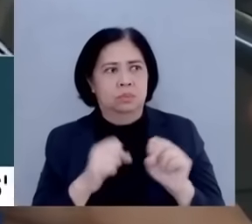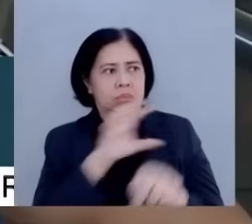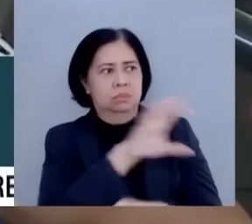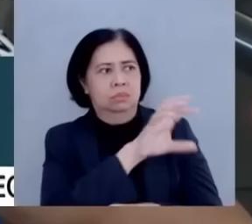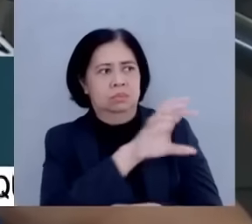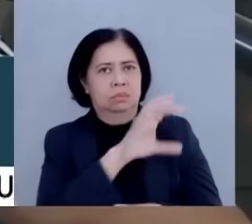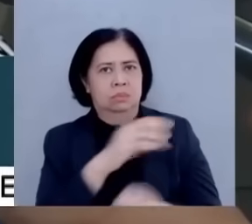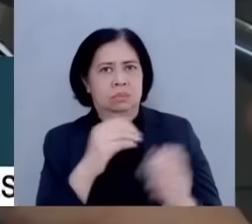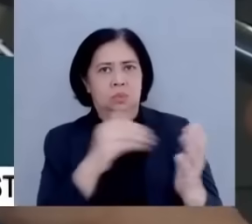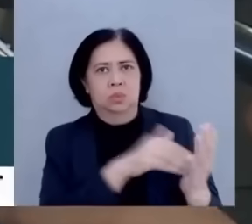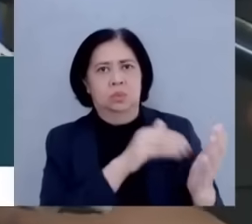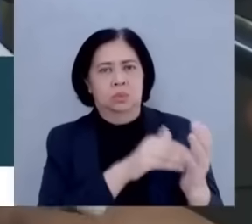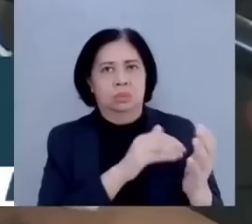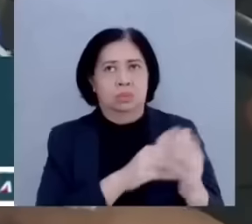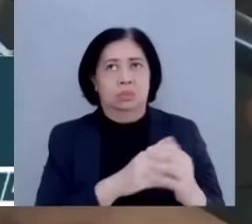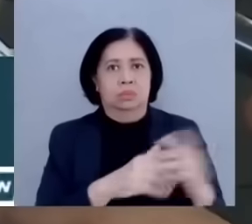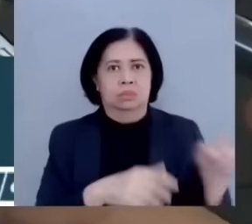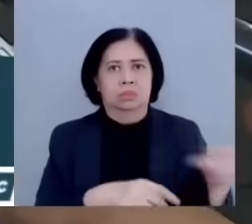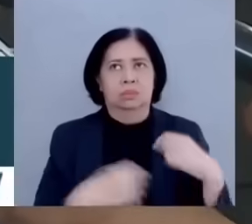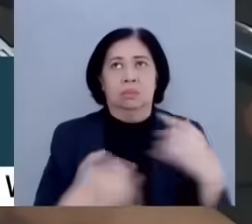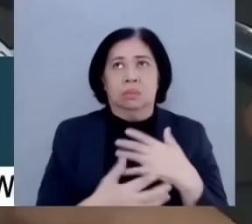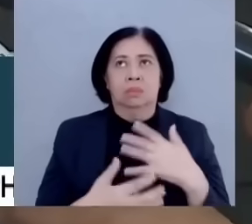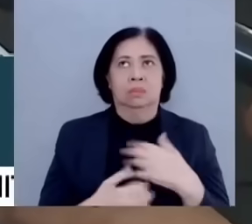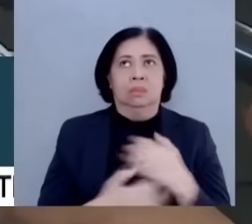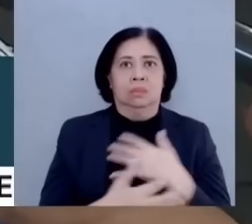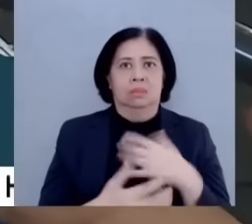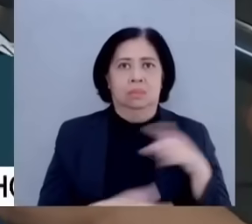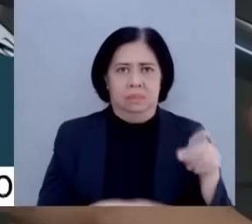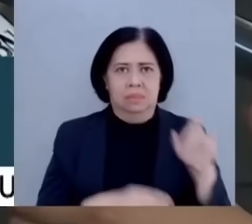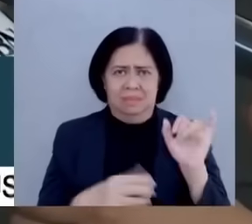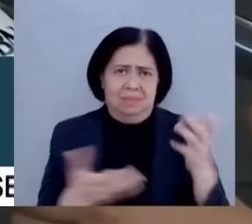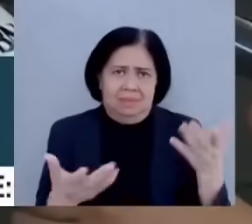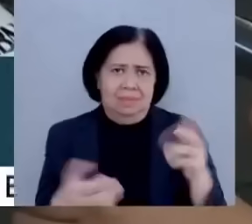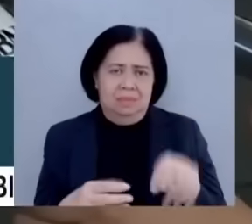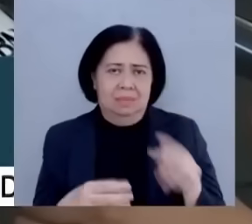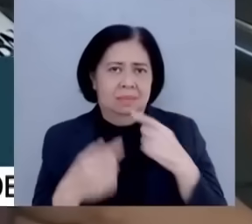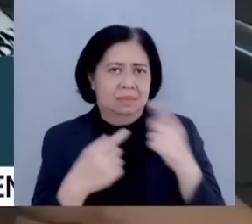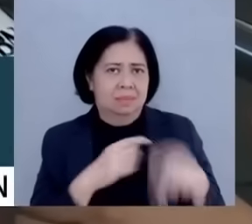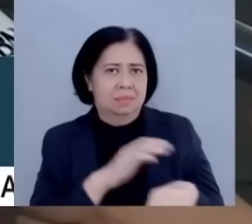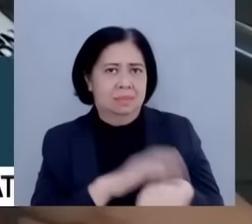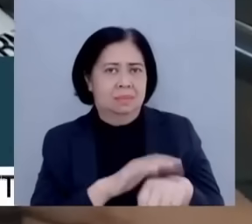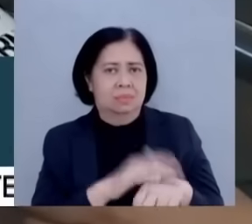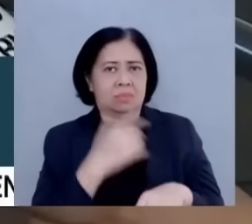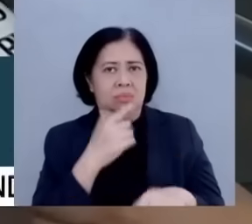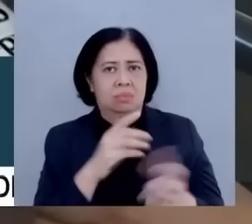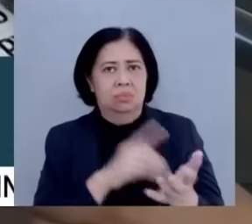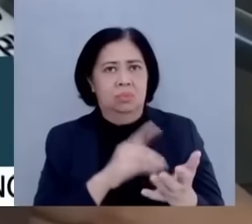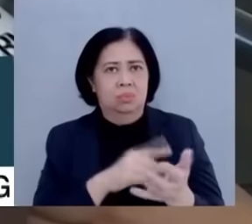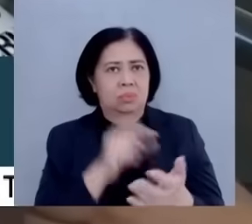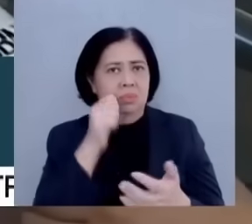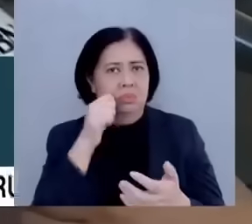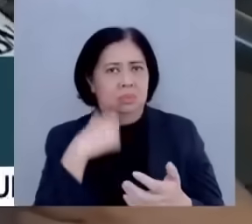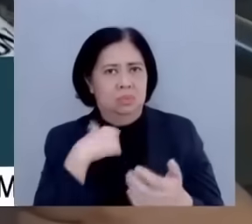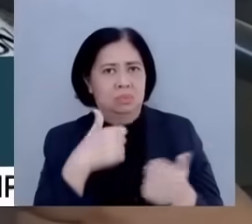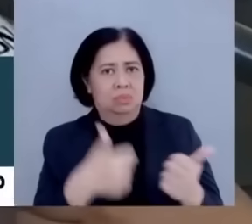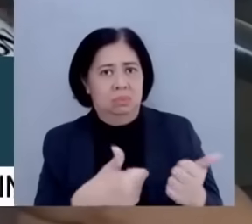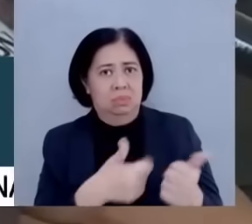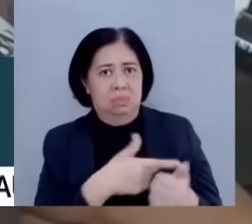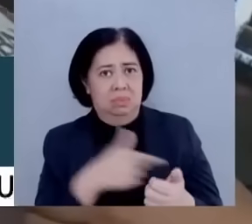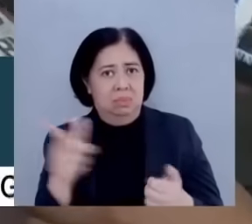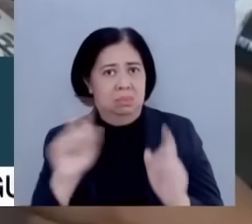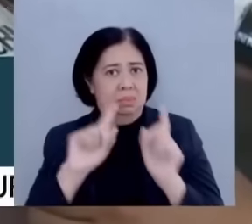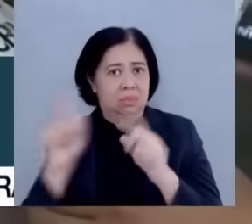hinaras mo yan, terrorize mo yan, eh ganyan talaga mangyayari. Sinasabihan ko yung doktor kagabi, Dok, i-clear nyo yan na mag-attend